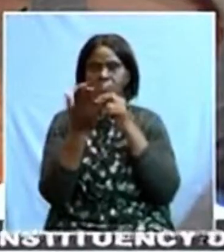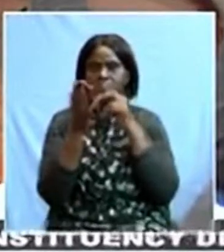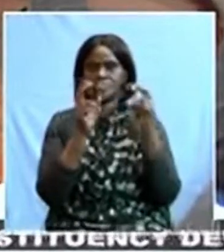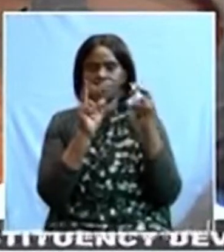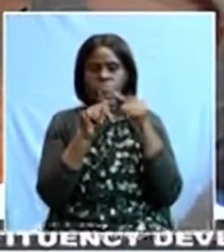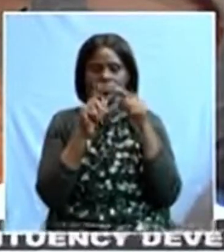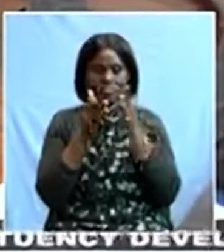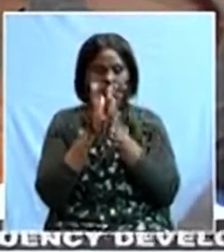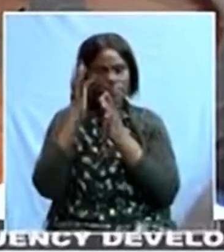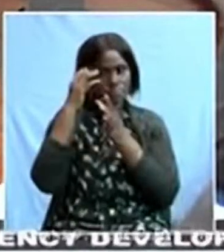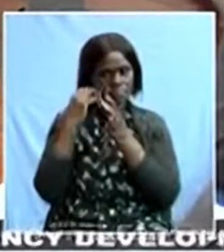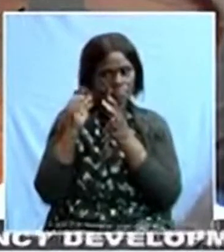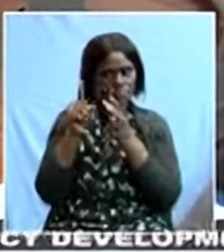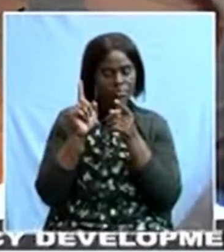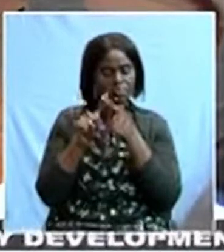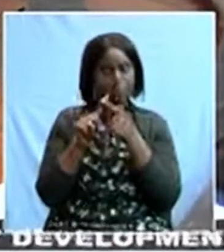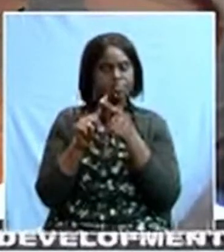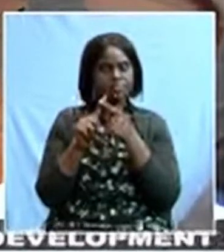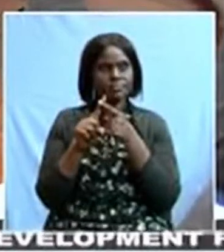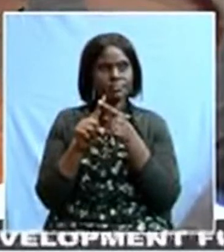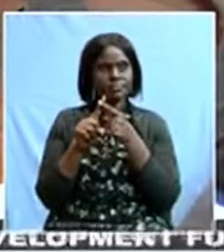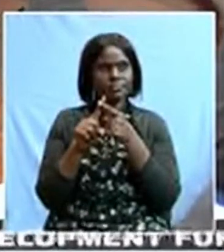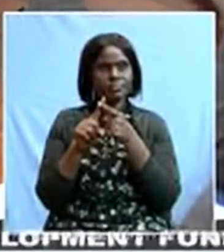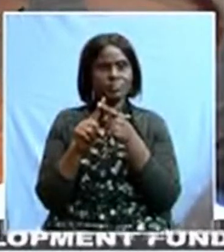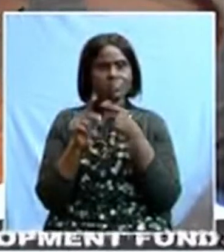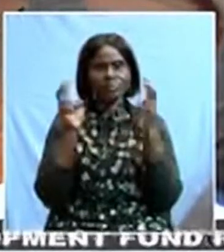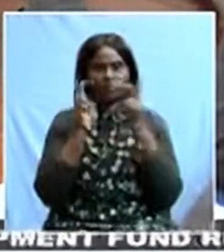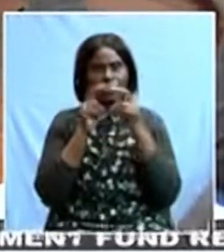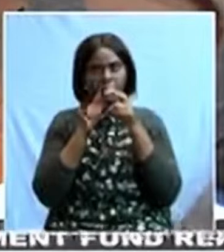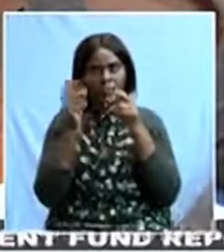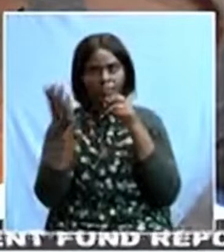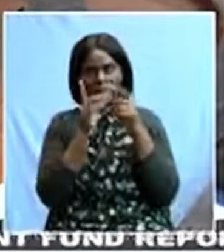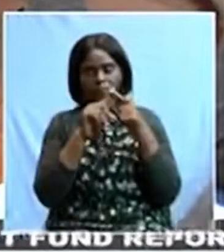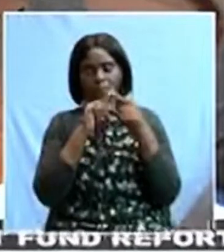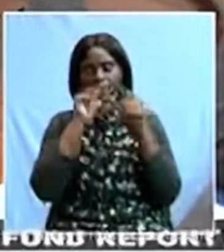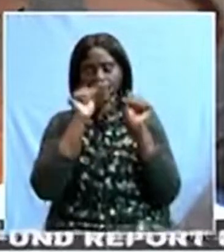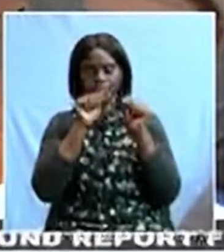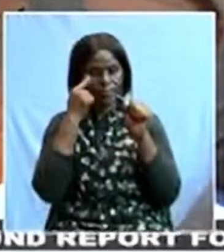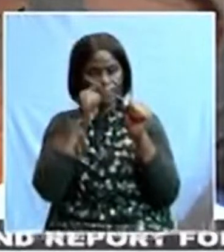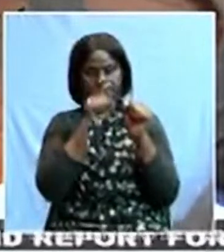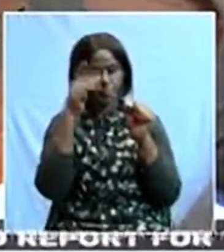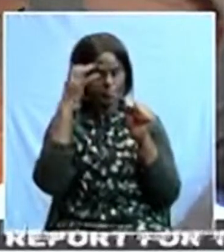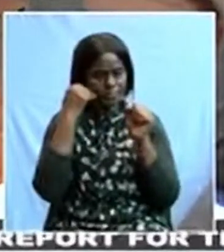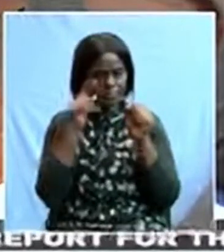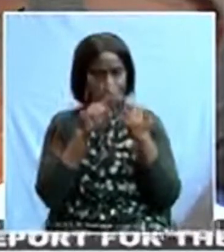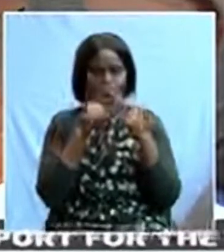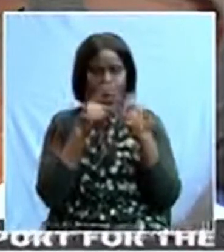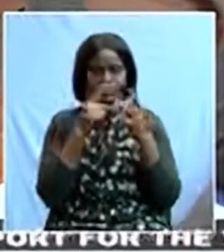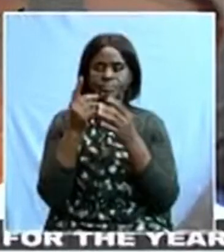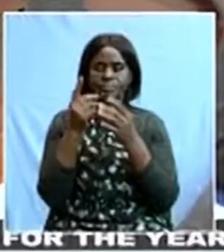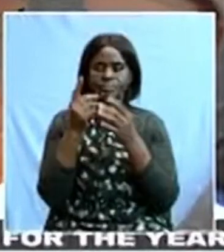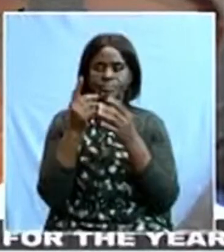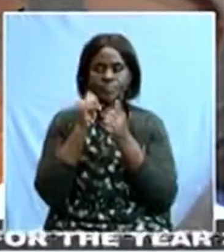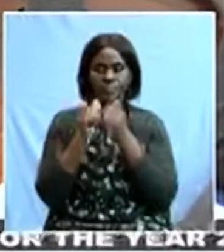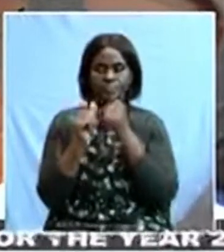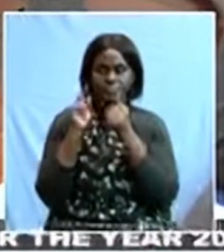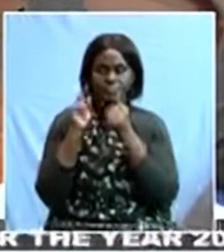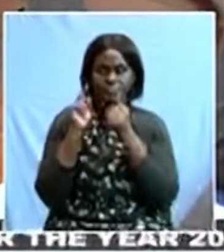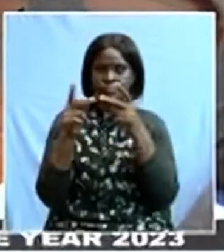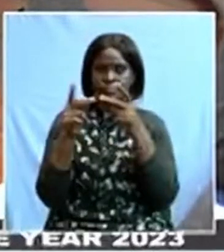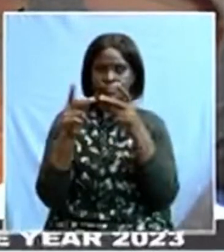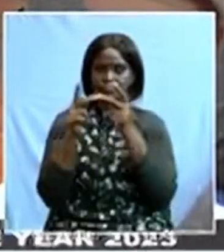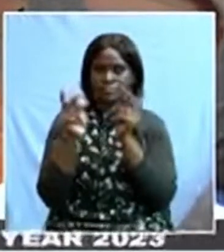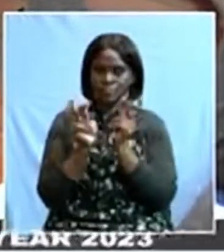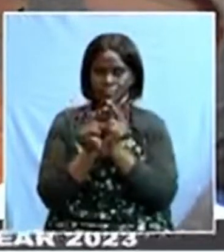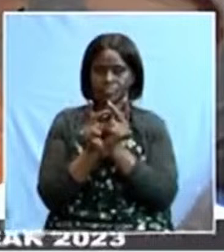to ask the officers to, we did contact them, but it was not possible for the officers to bring them because of the